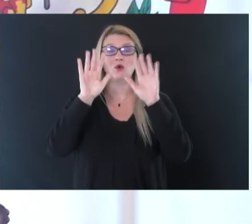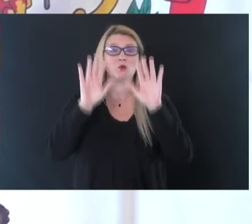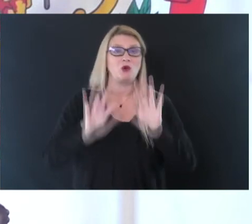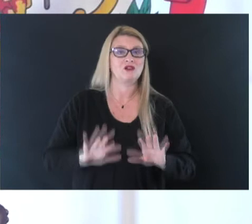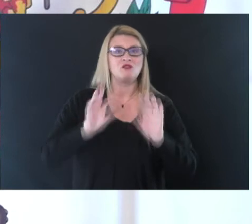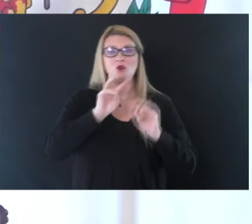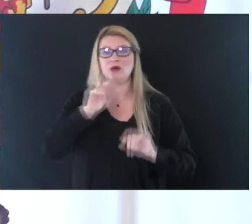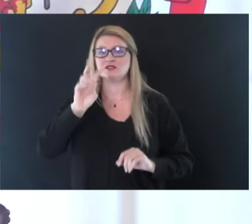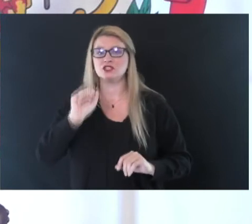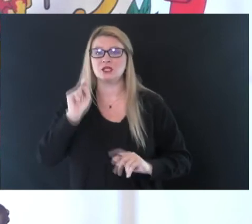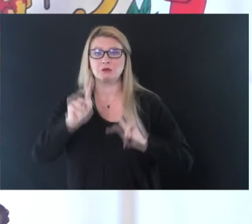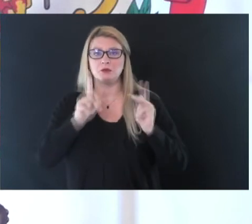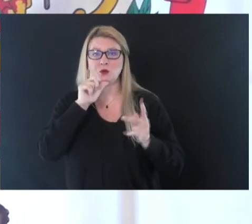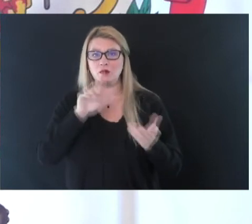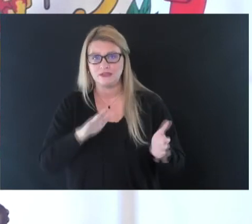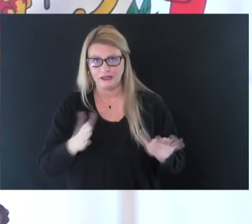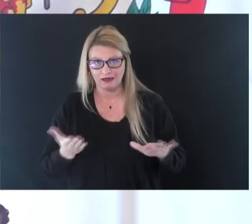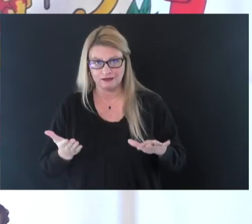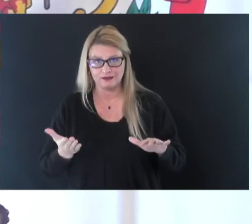Virginians that we've lost.